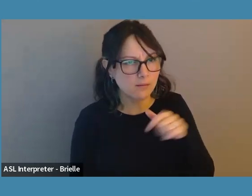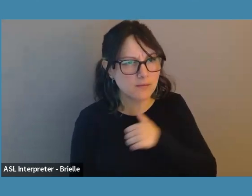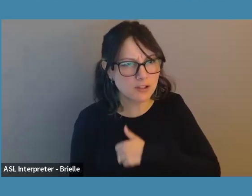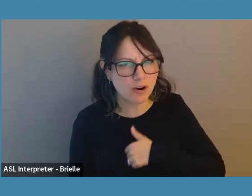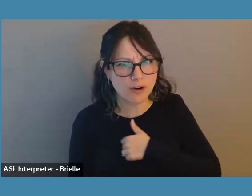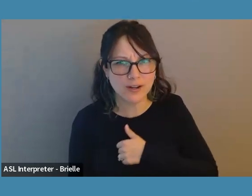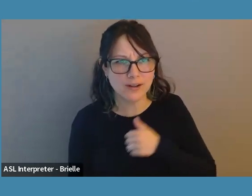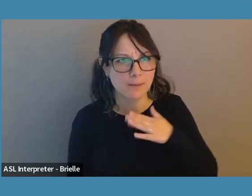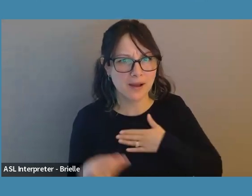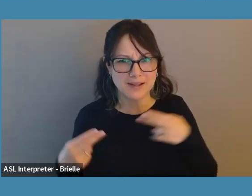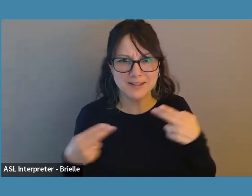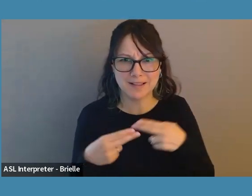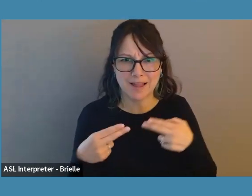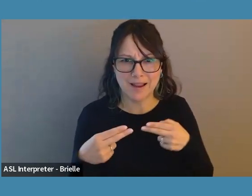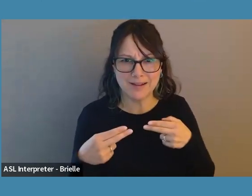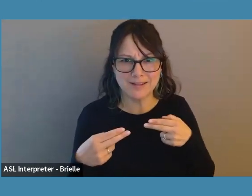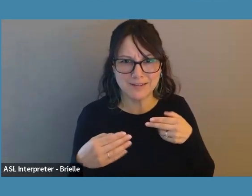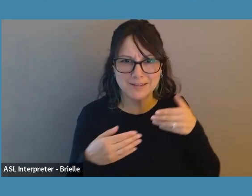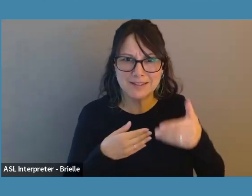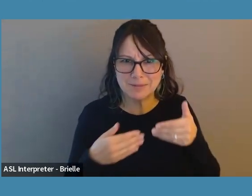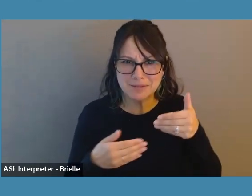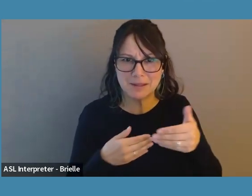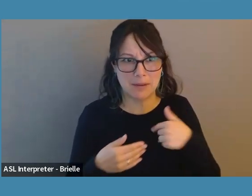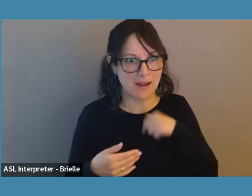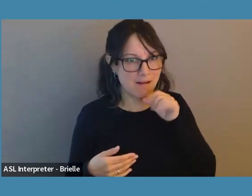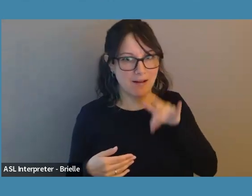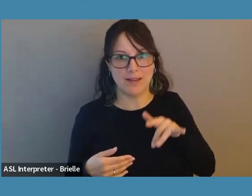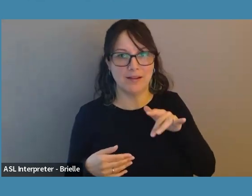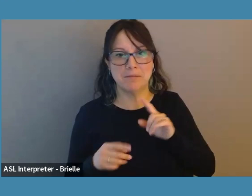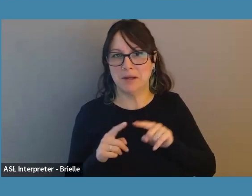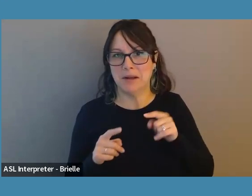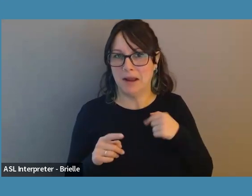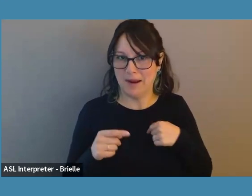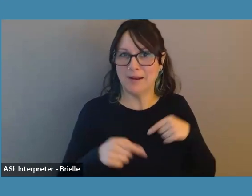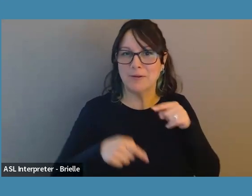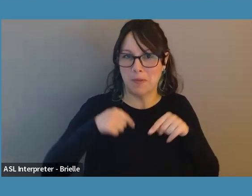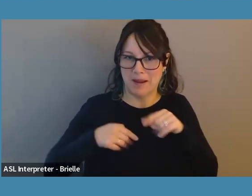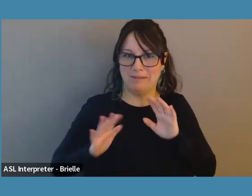my slides are skipping without me clicking buttons, but I'm going to just go back.